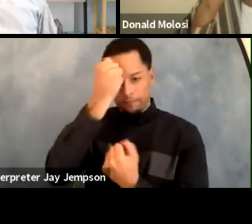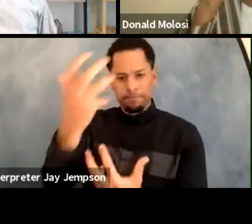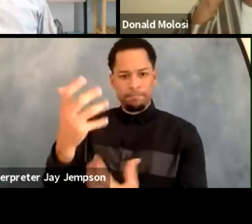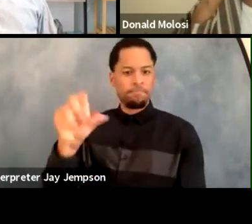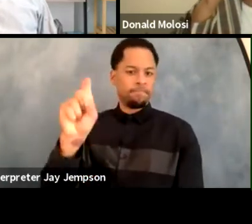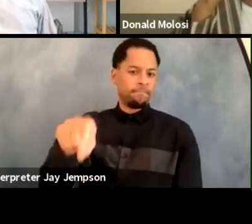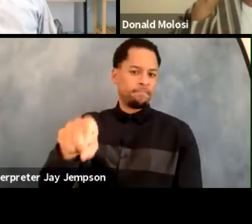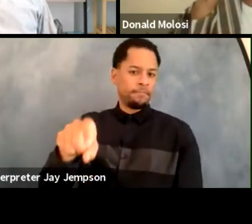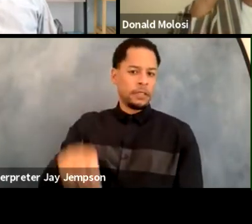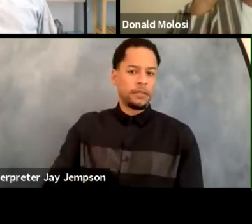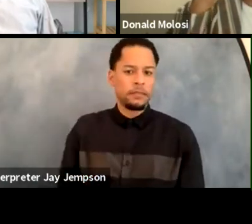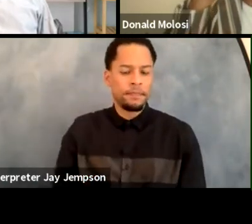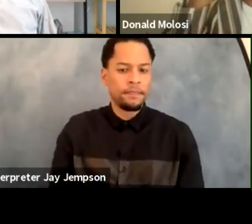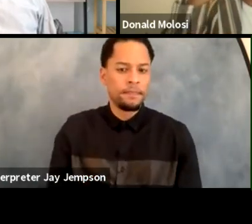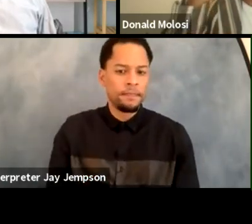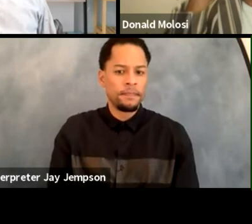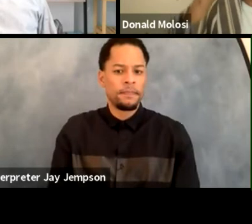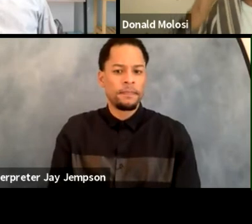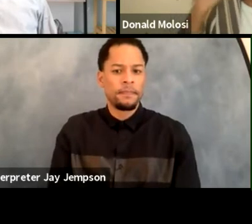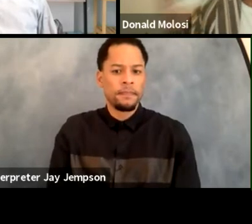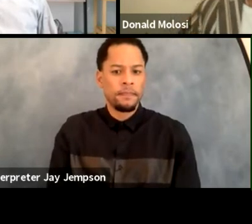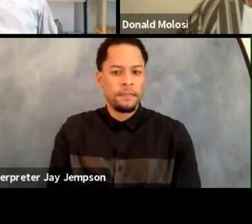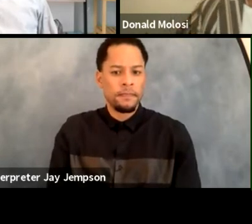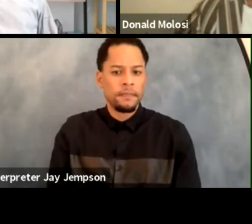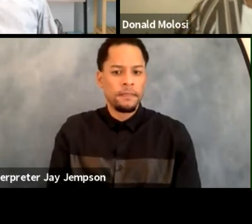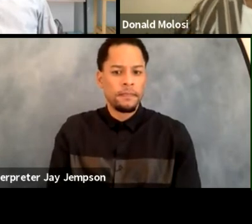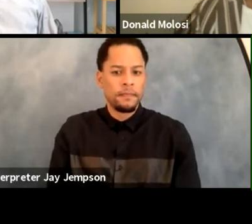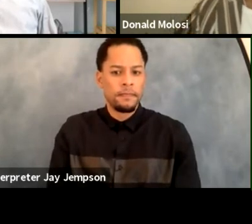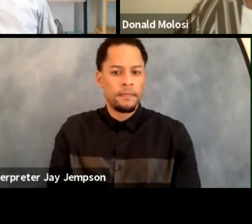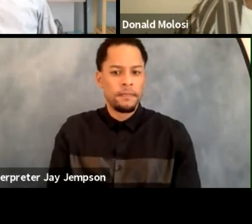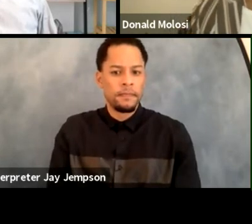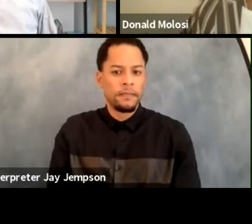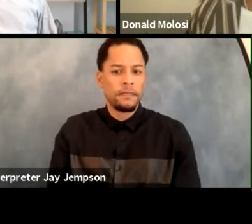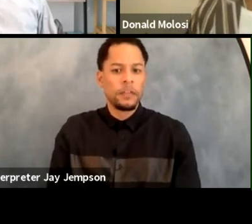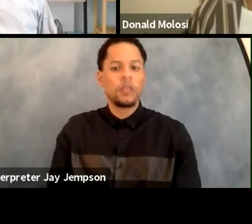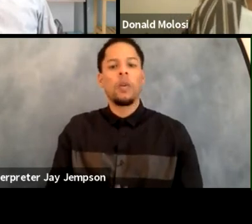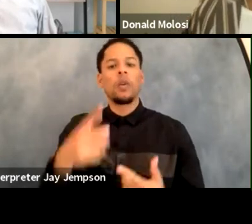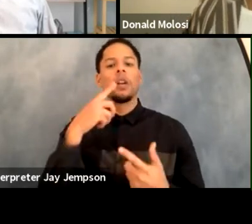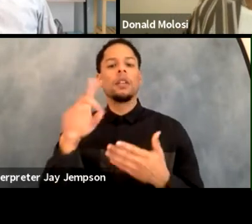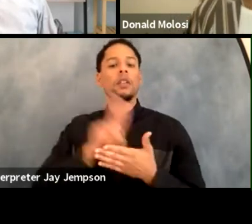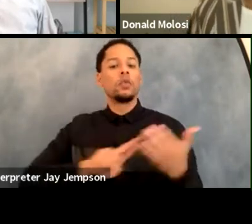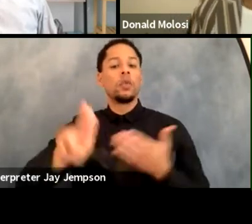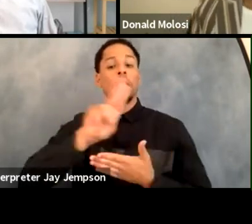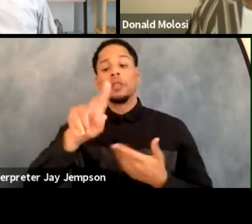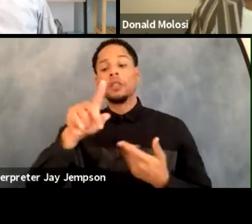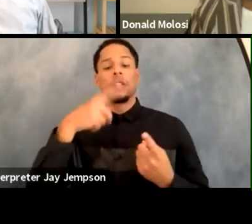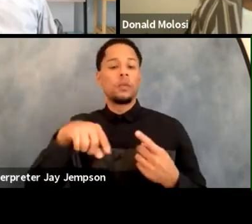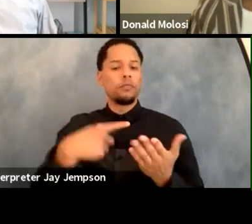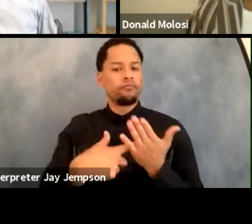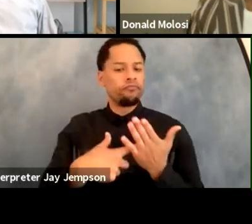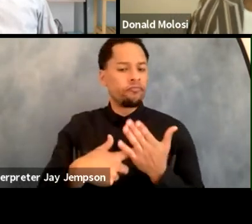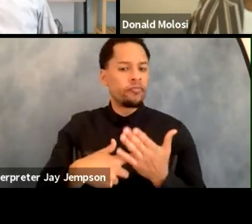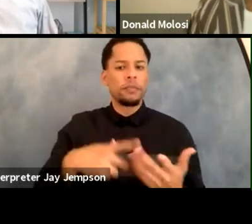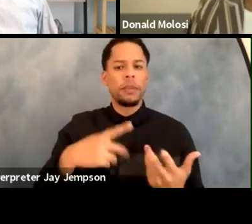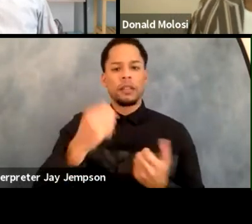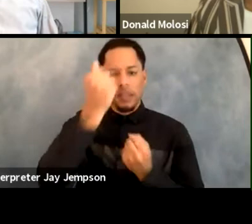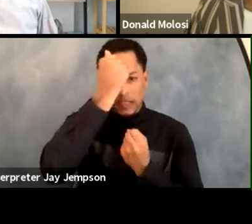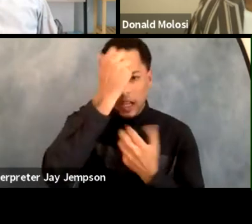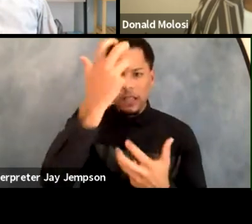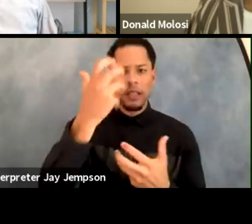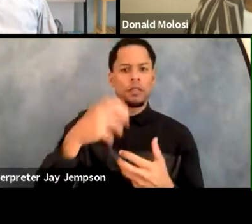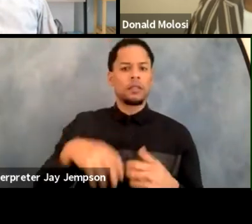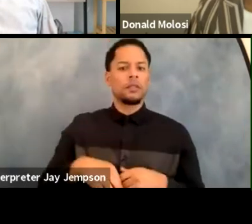dramaturgy in university, you know, and they're just telling him about just the Western style of theater, then he